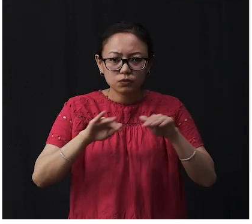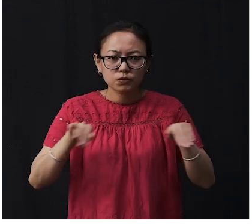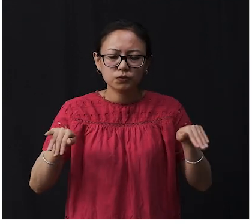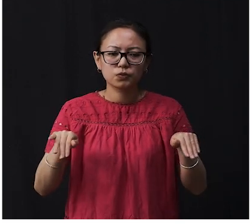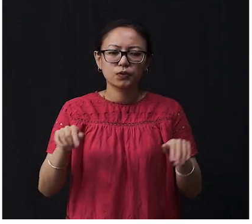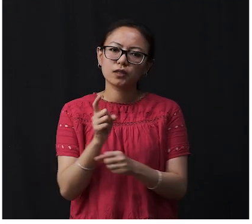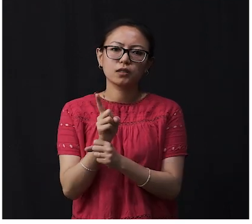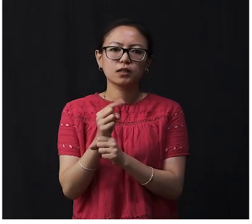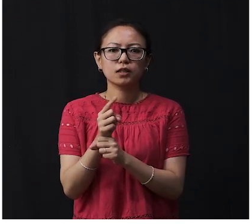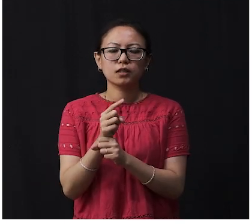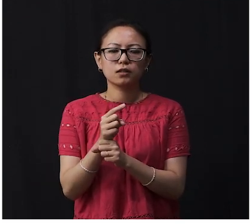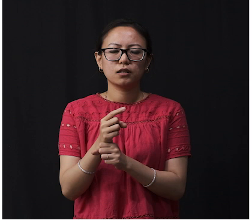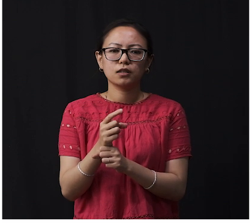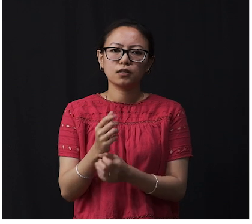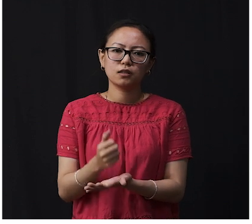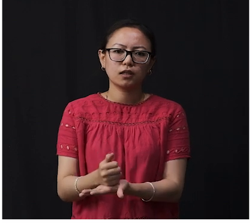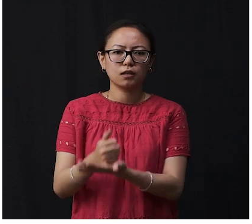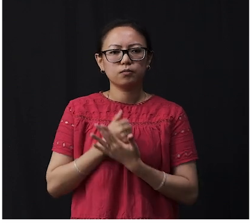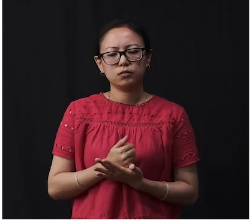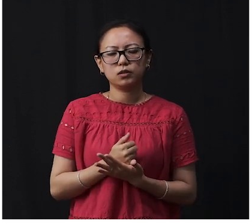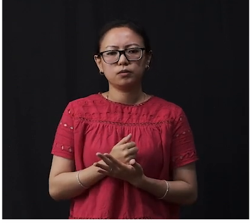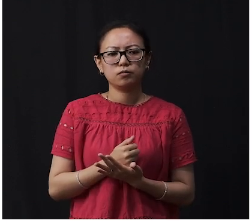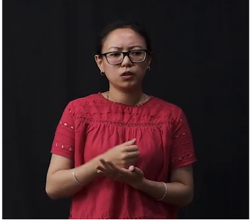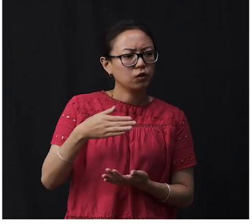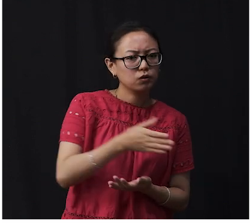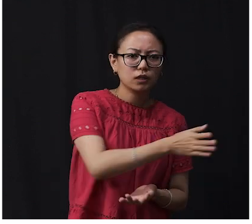tail in order to find directions under the water.